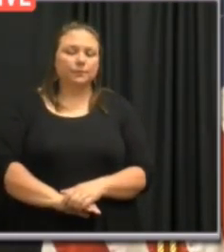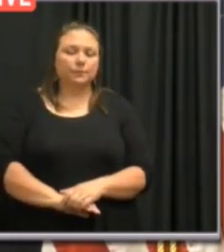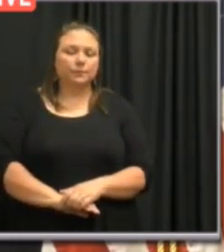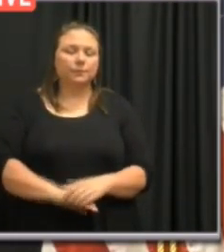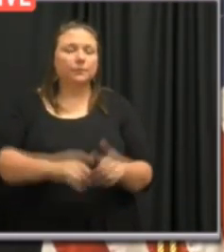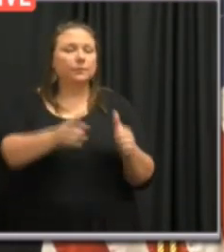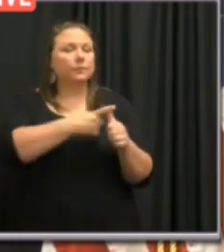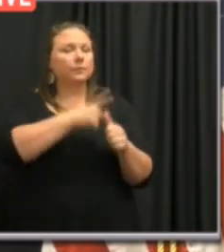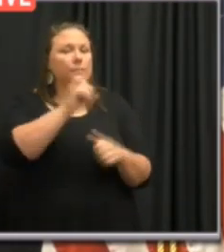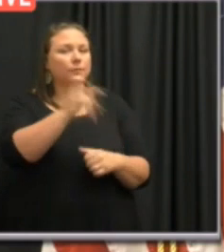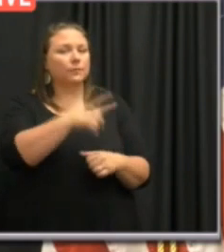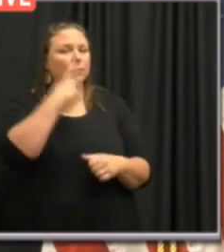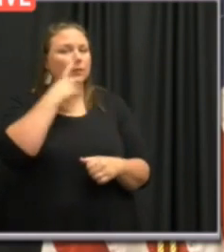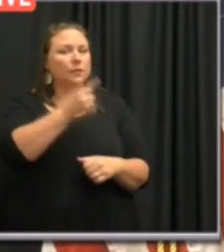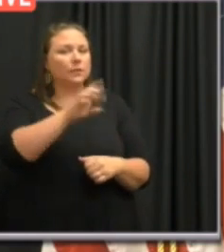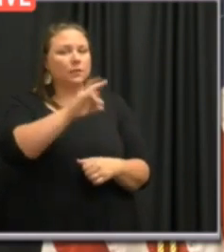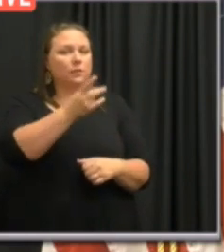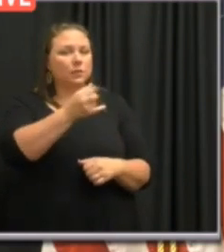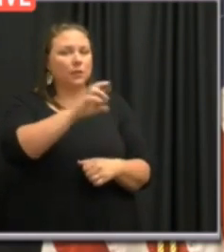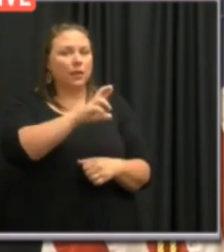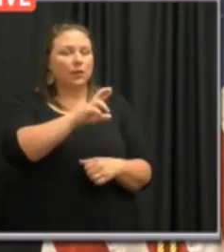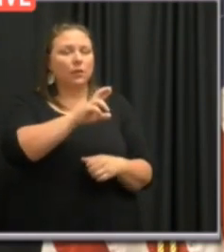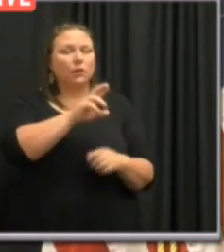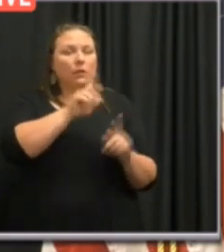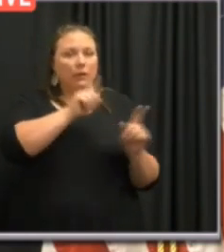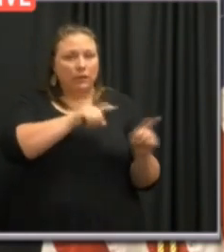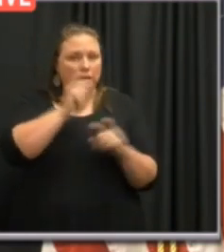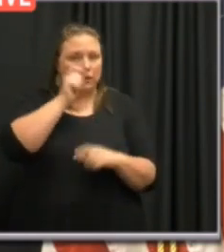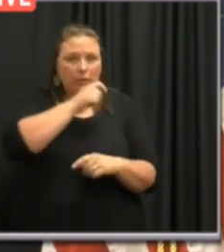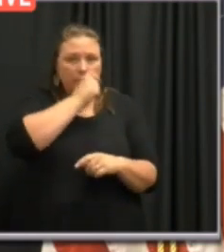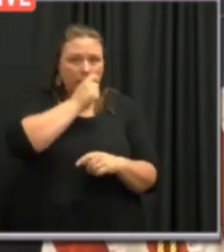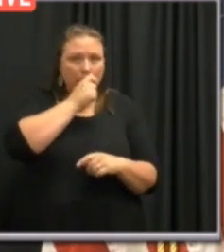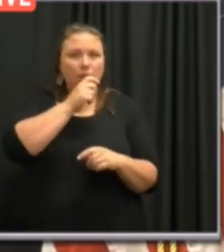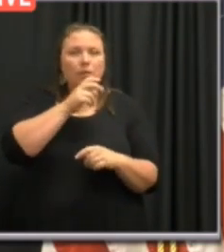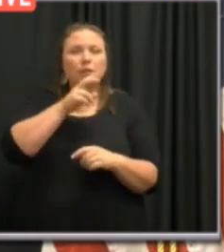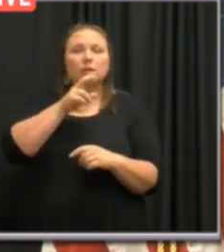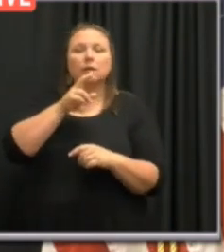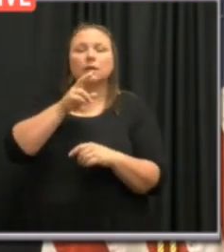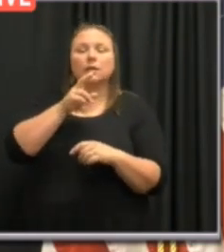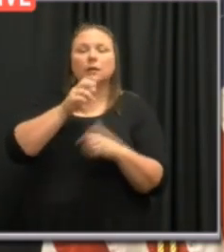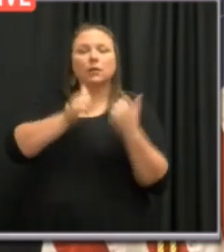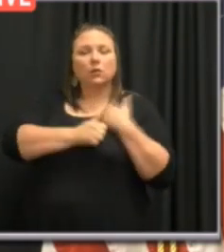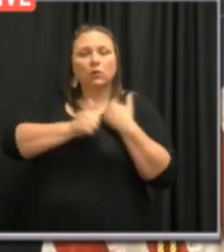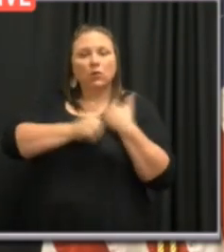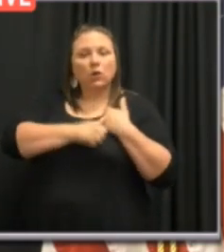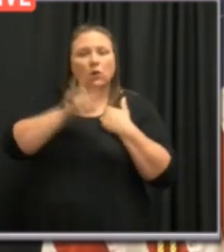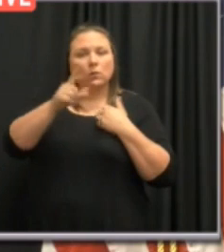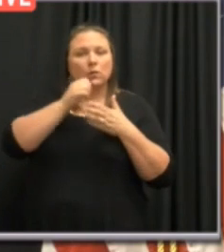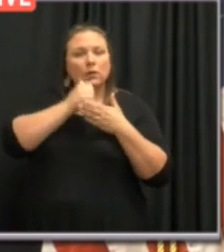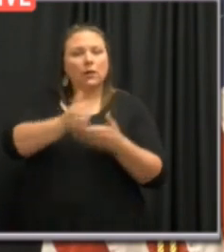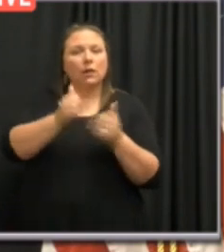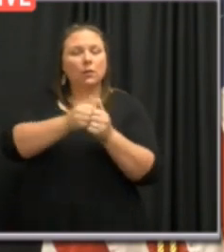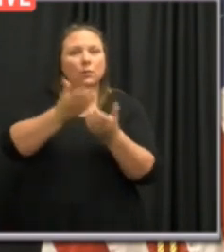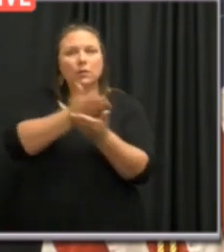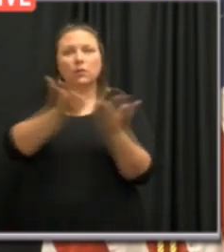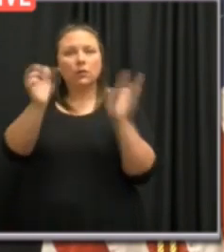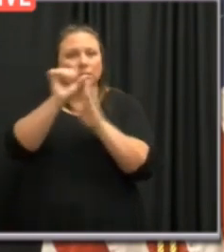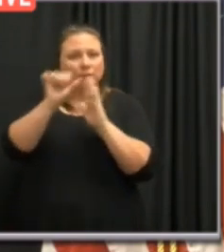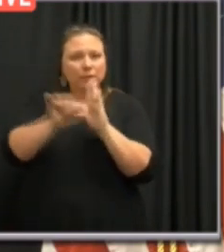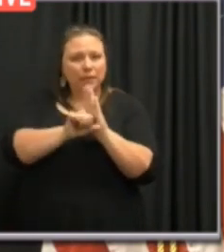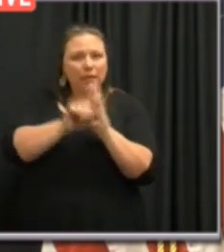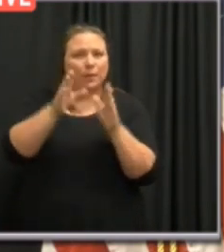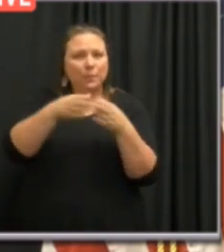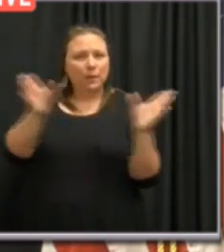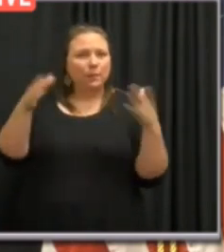for Dr. Jahangir, the testing that the National Guard is supposed to help with public housing across the state, saw